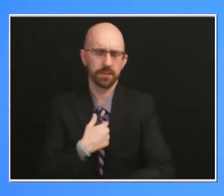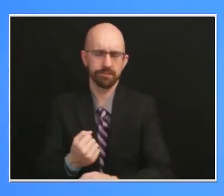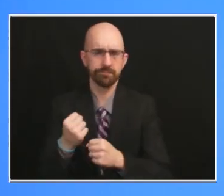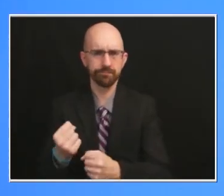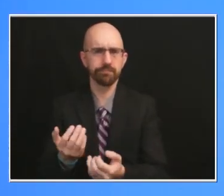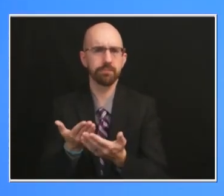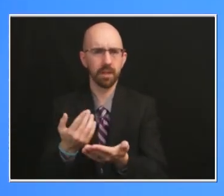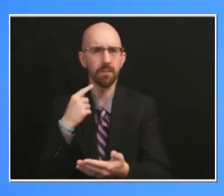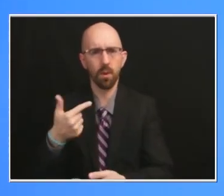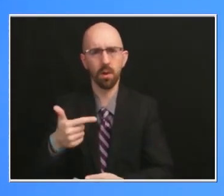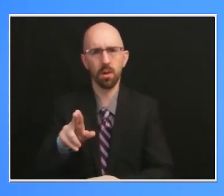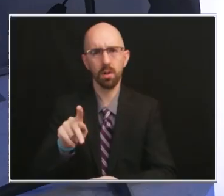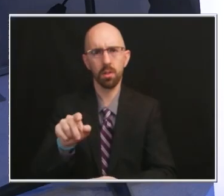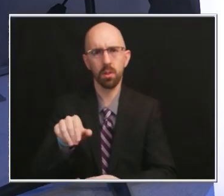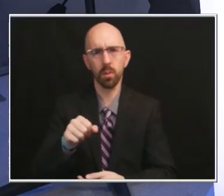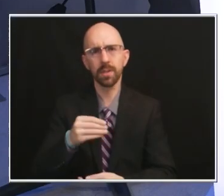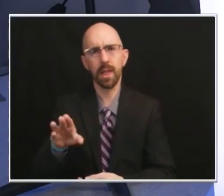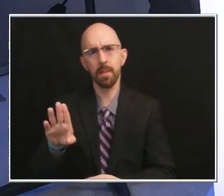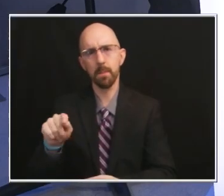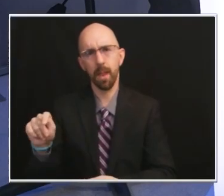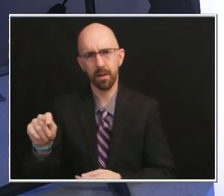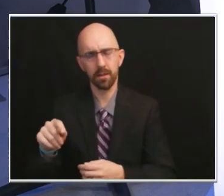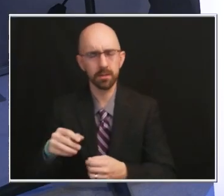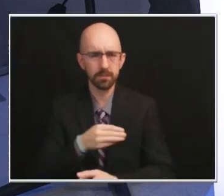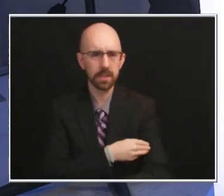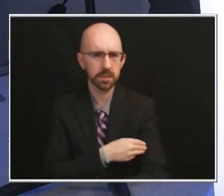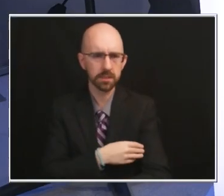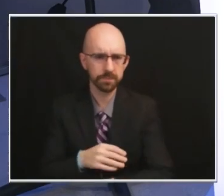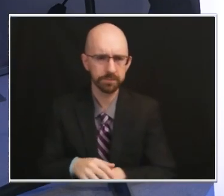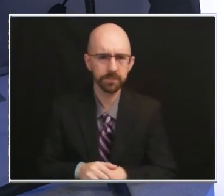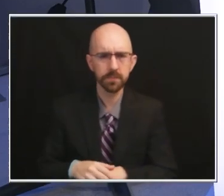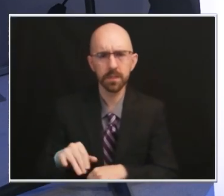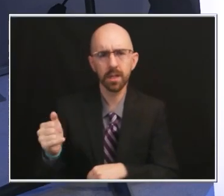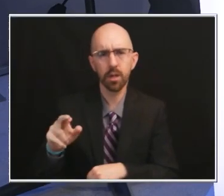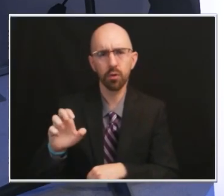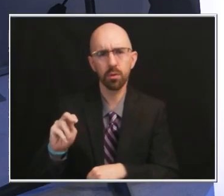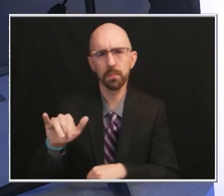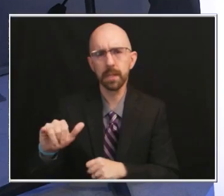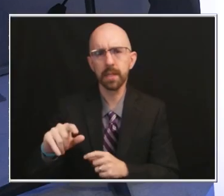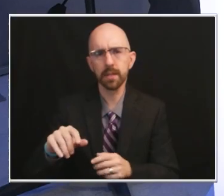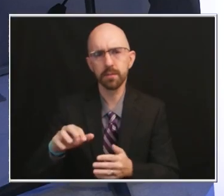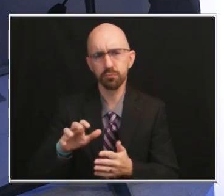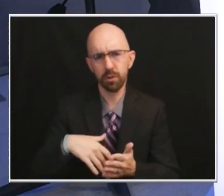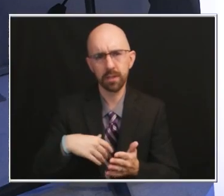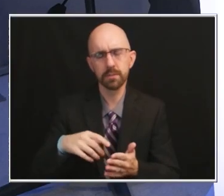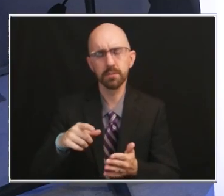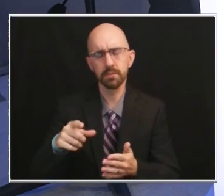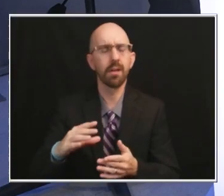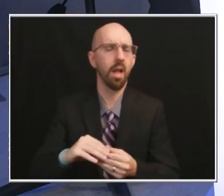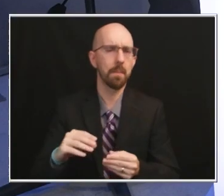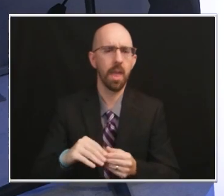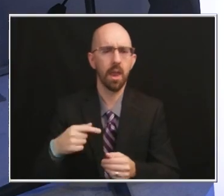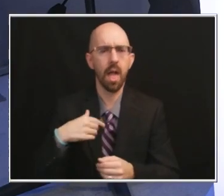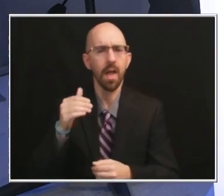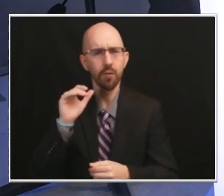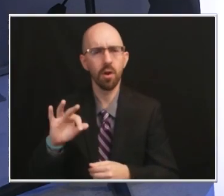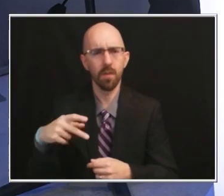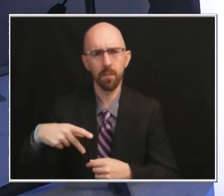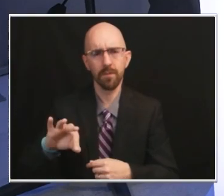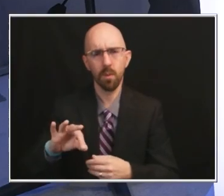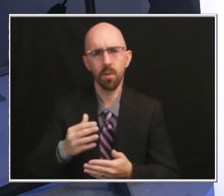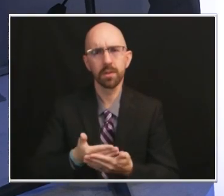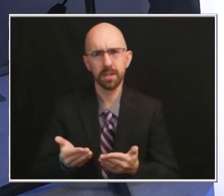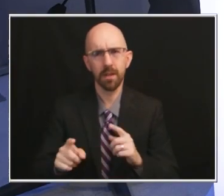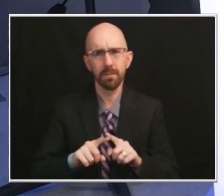and the buttock muscles. Okay. Jeremy Yenser has a great question. He writes, I've heard of pelvic floor stuff, but it was always